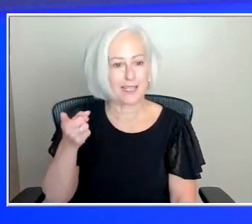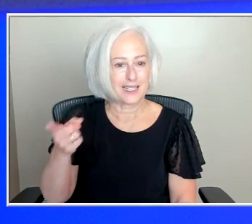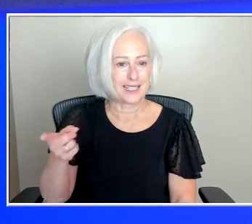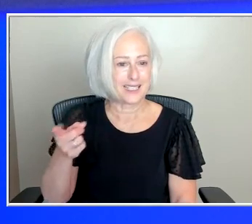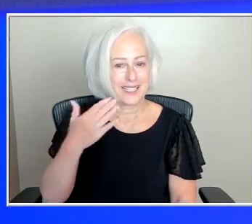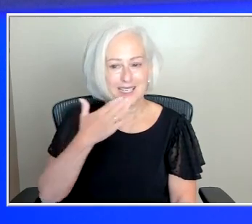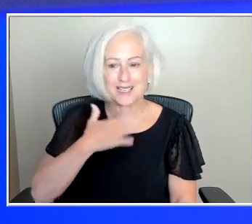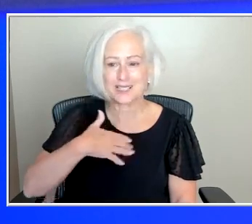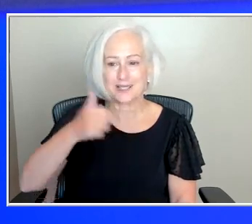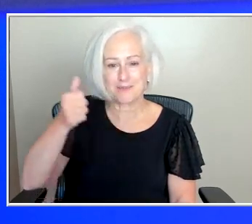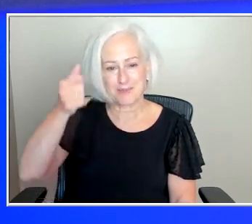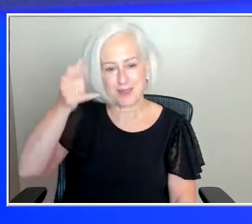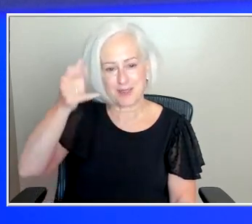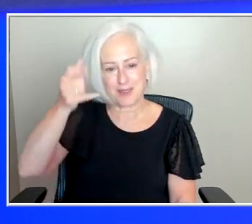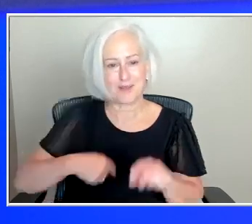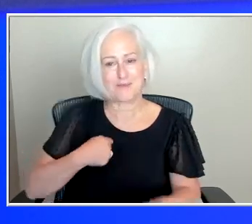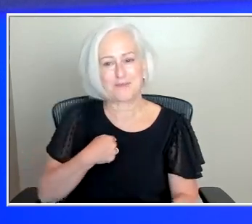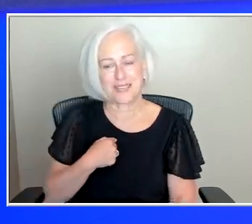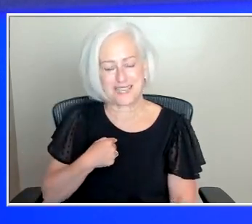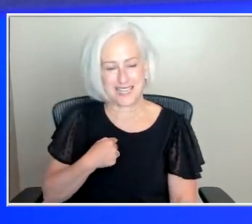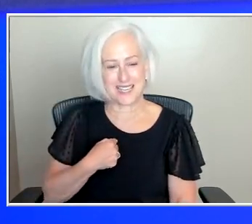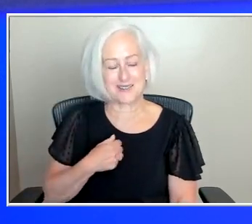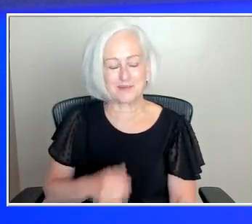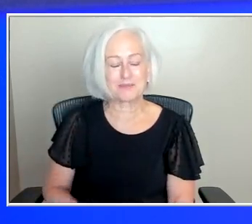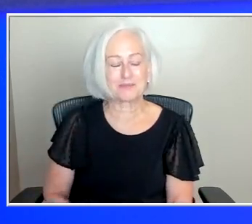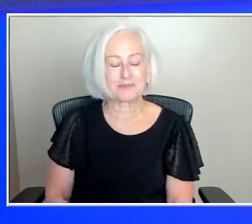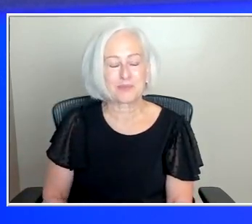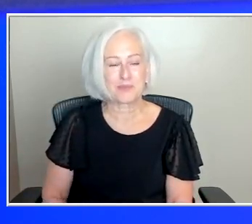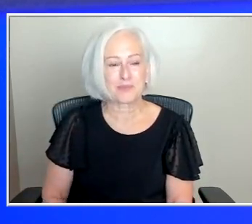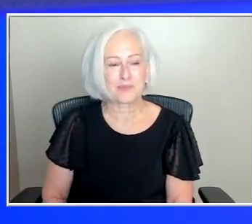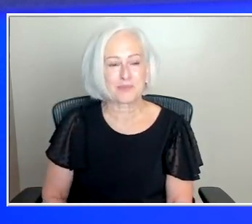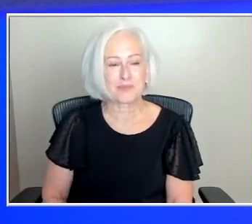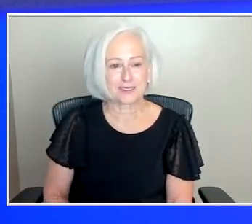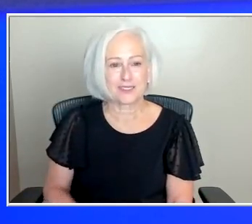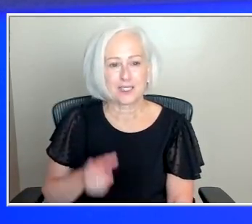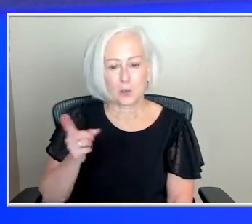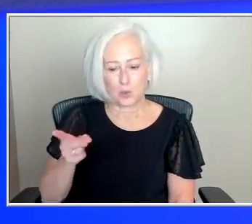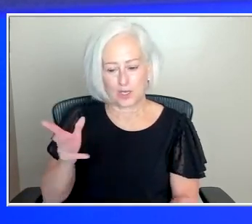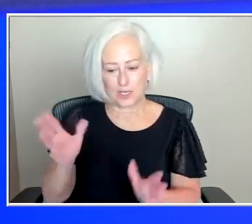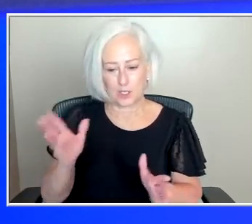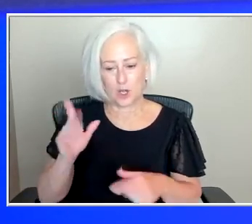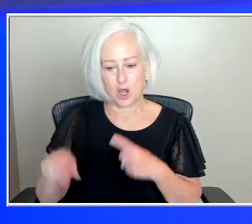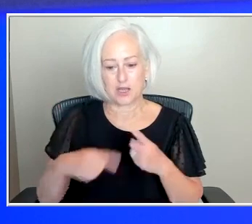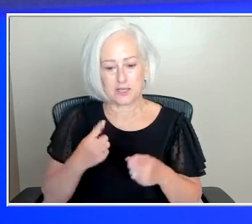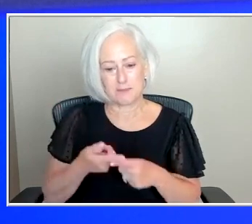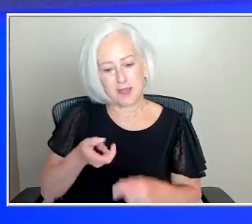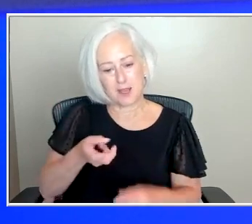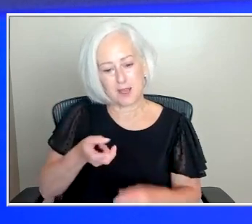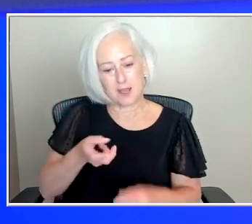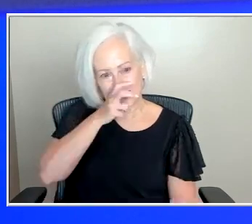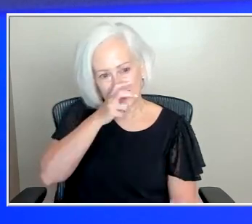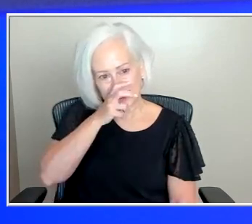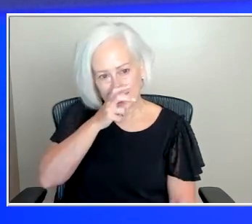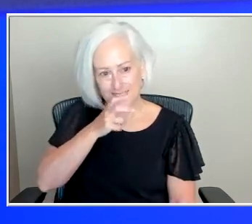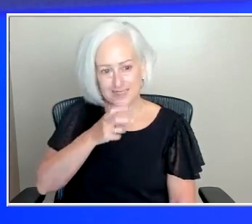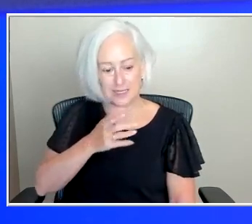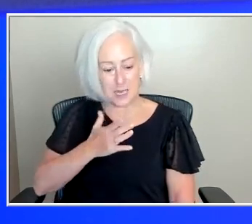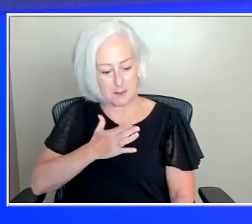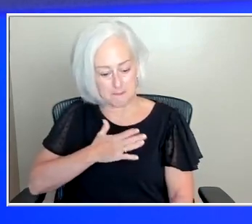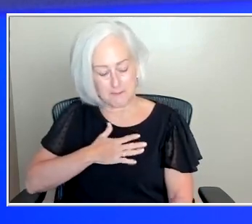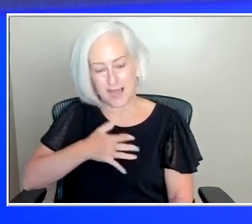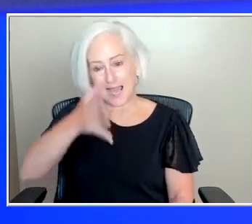father than I was, because when he talked about being stern, that's how my father raised